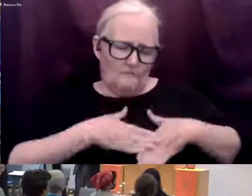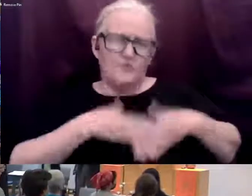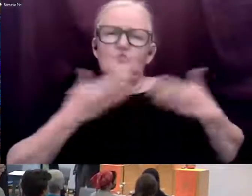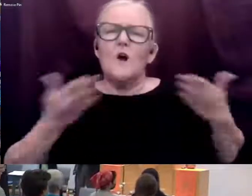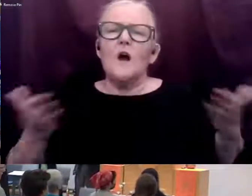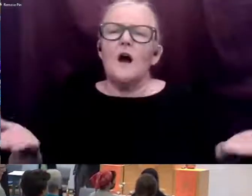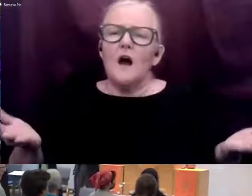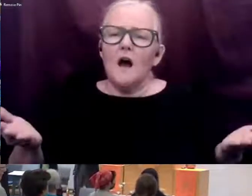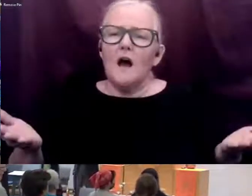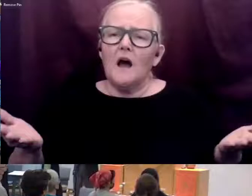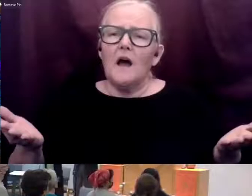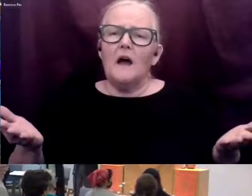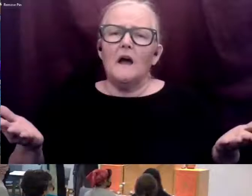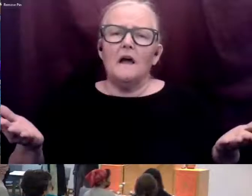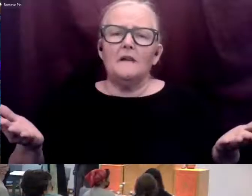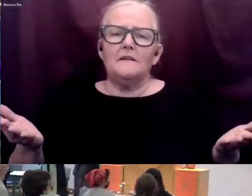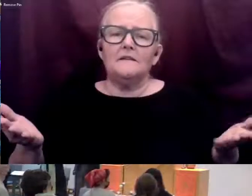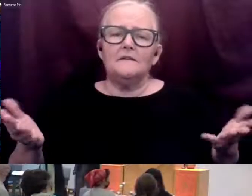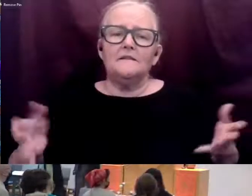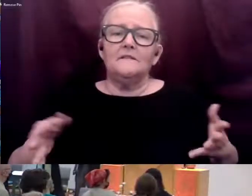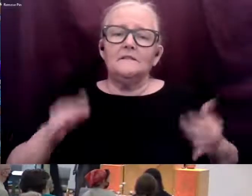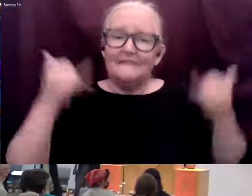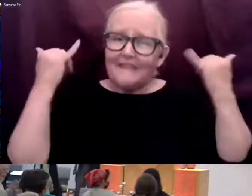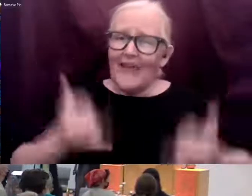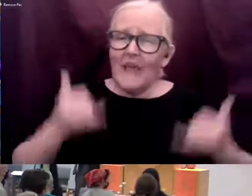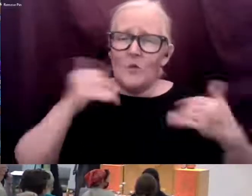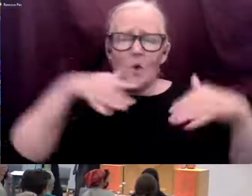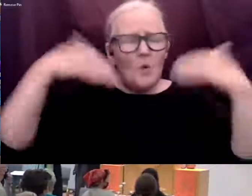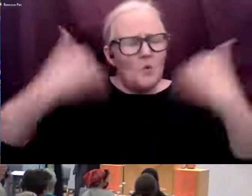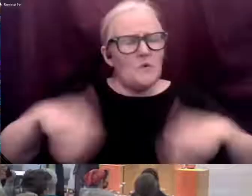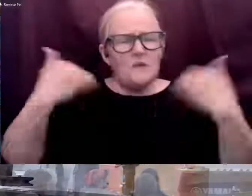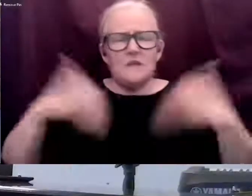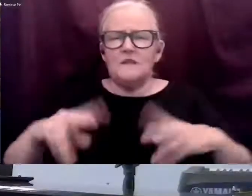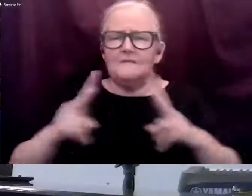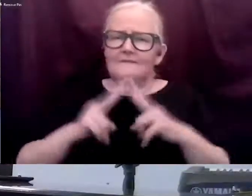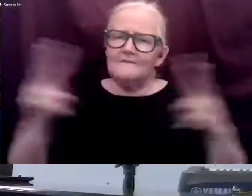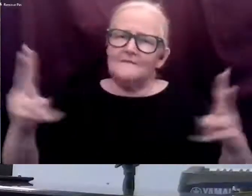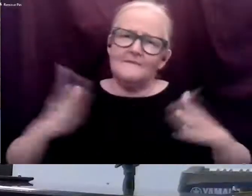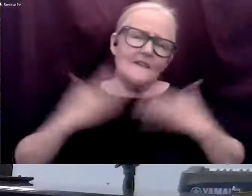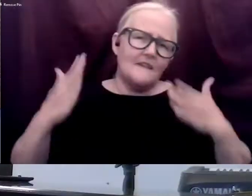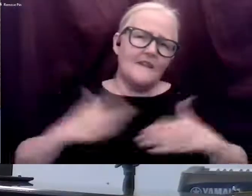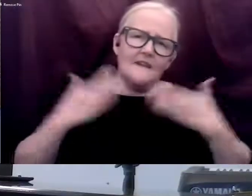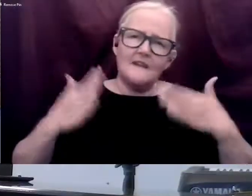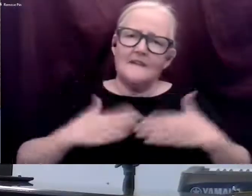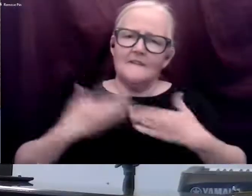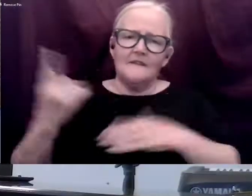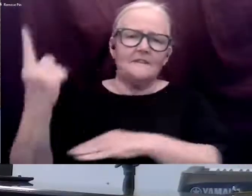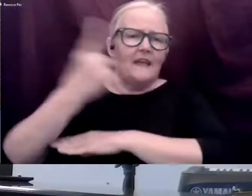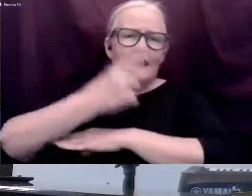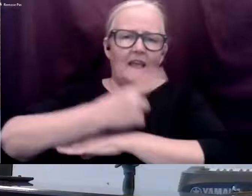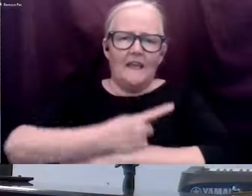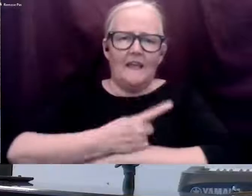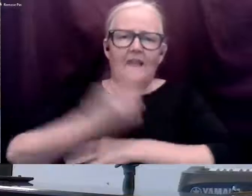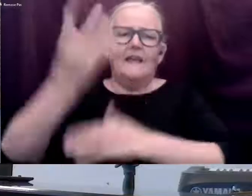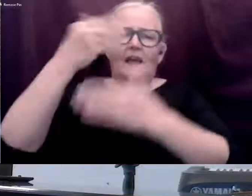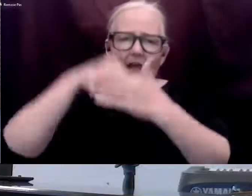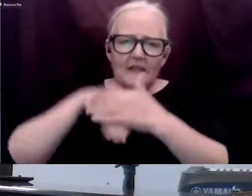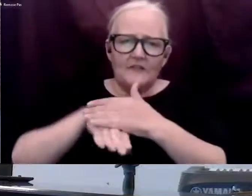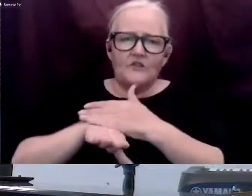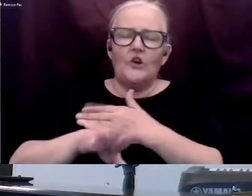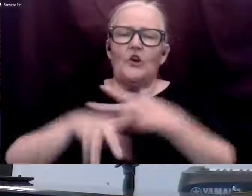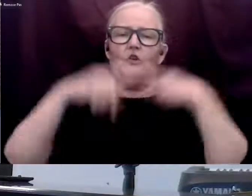everyone. Today will be our joyful day. Enter, rejoice. Enter, rejoice,